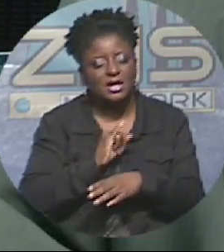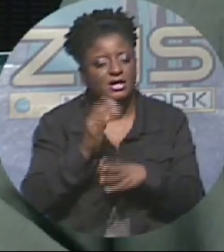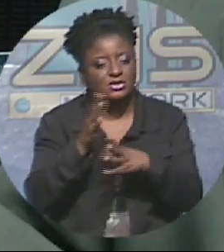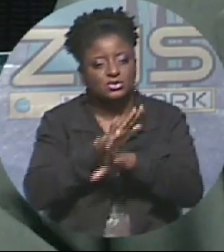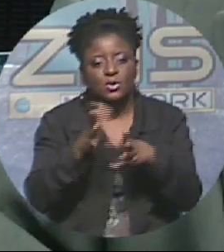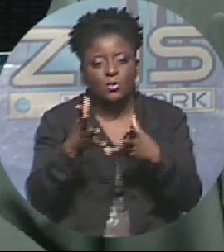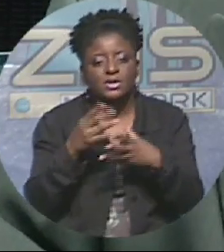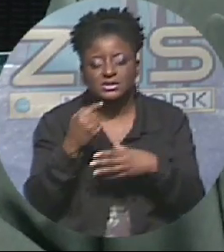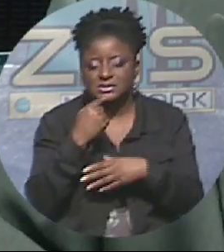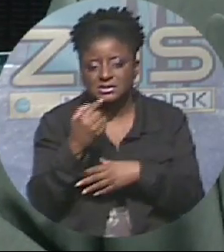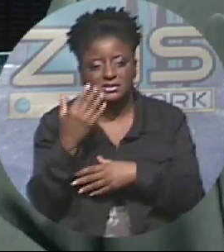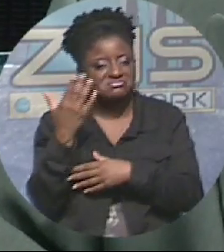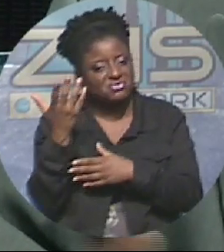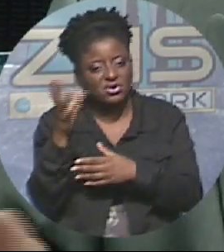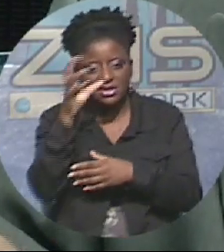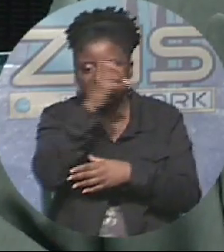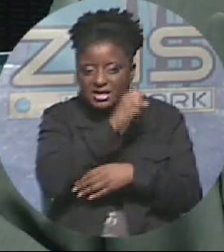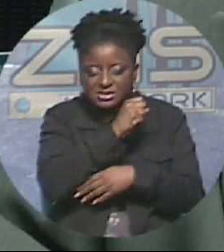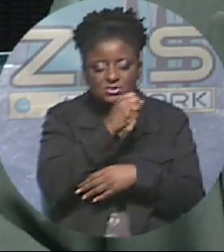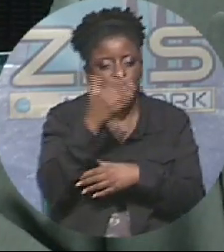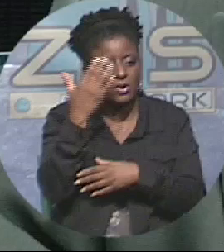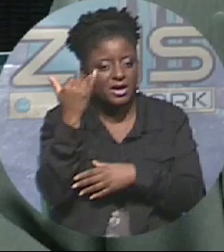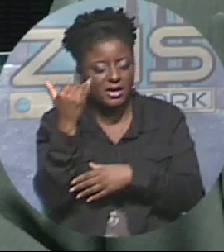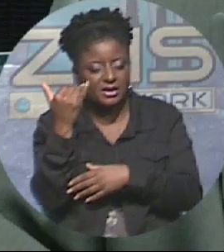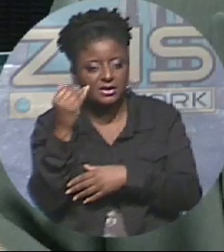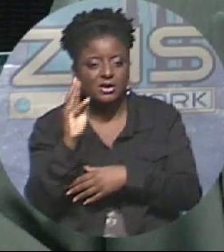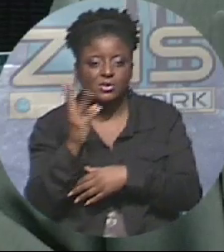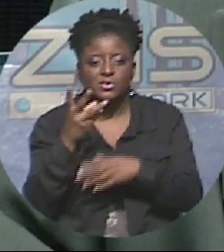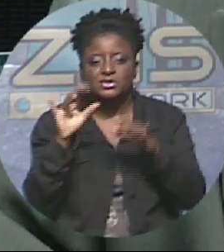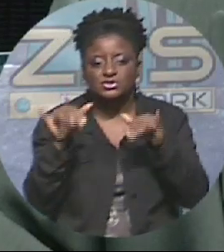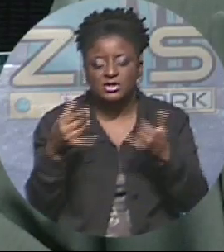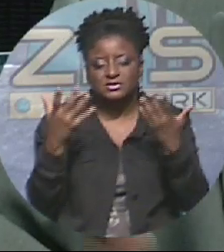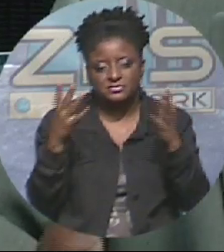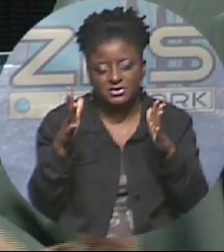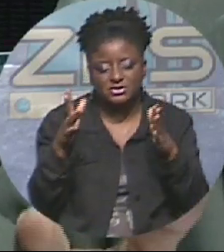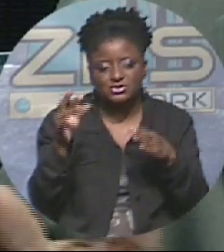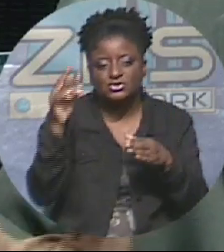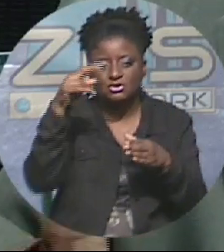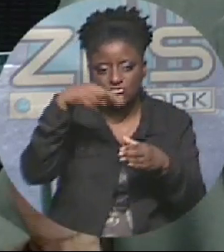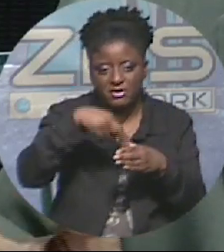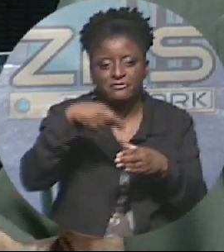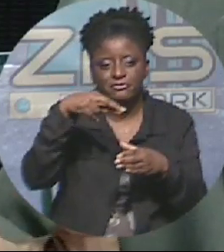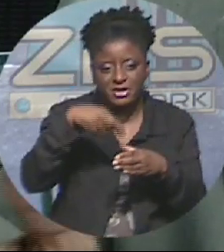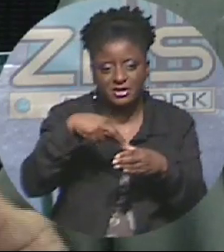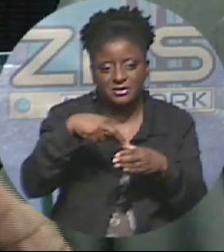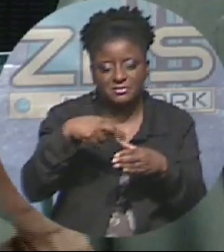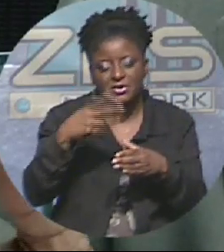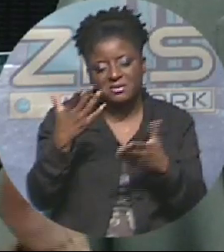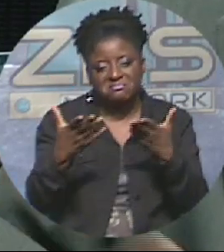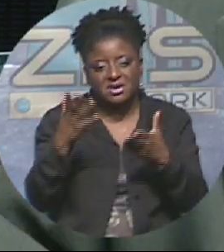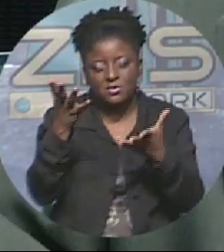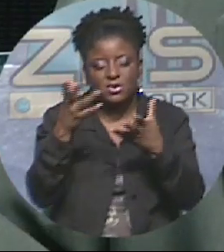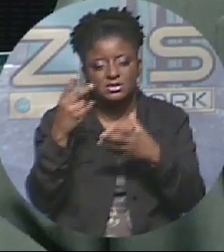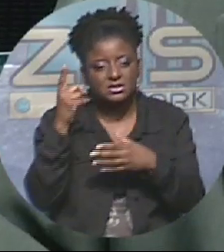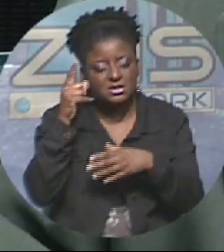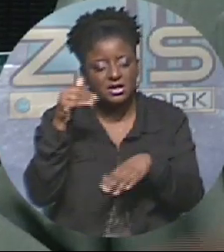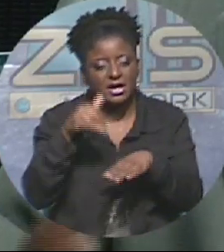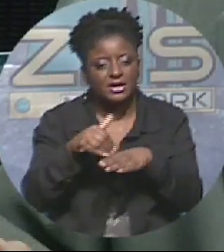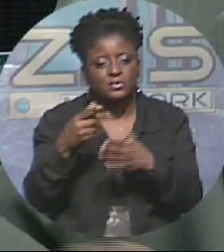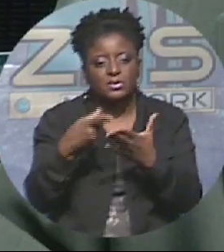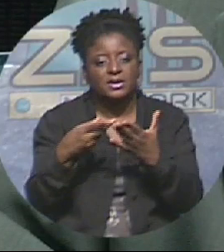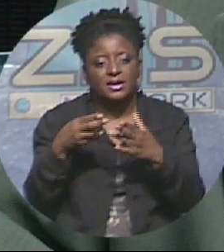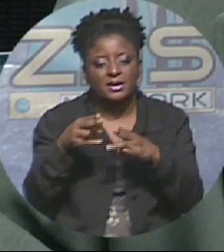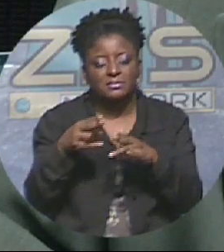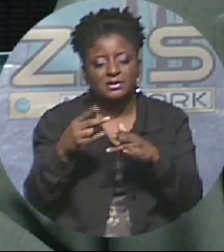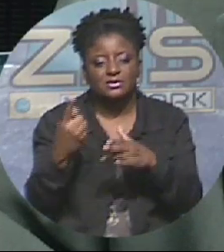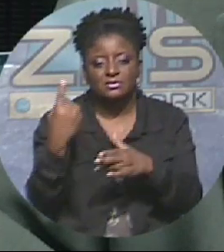referendum. In 2011, we had no referendum. So if you want to look at what transpired during those years, this